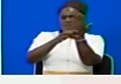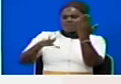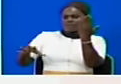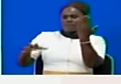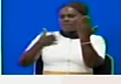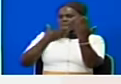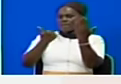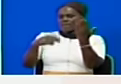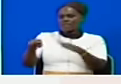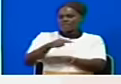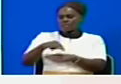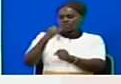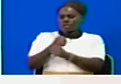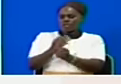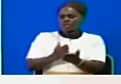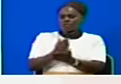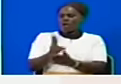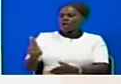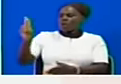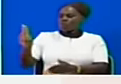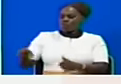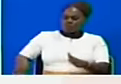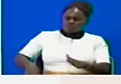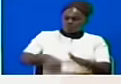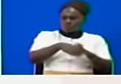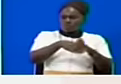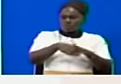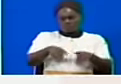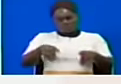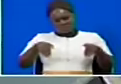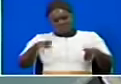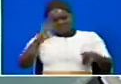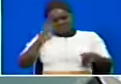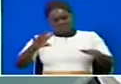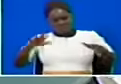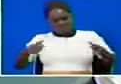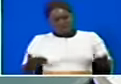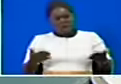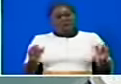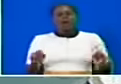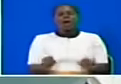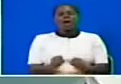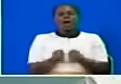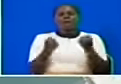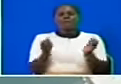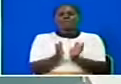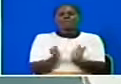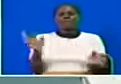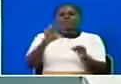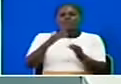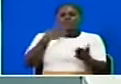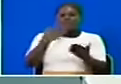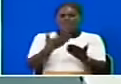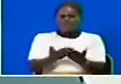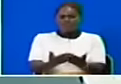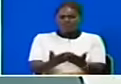best combination to ensure Uhuru's exit. Let's see how it plays out as we head towards the general election. Thank you for staying with